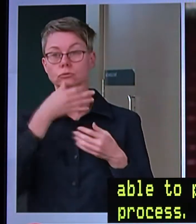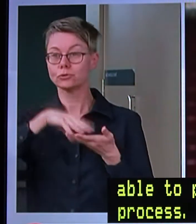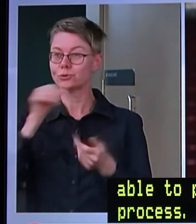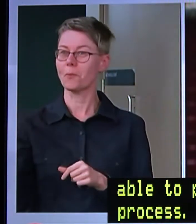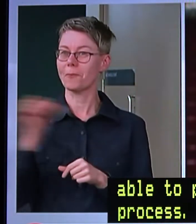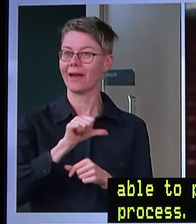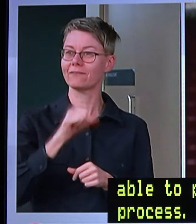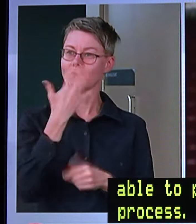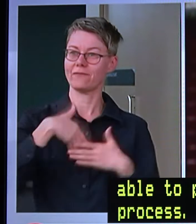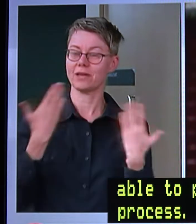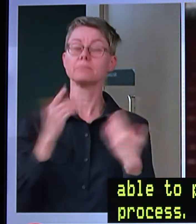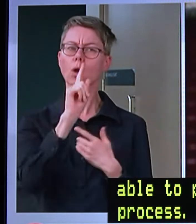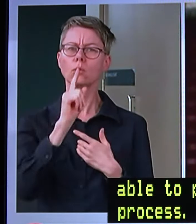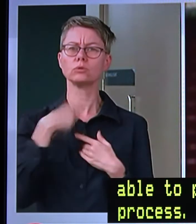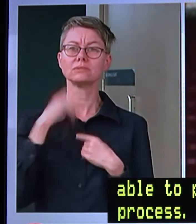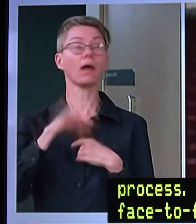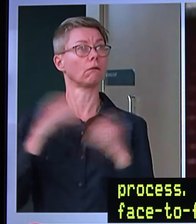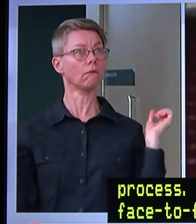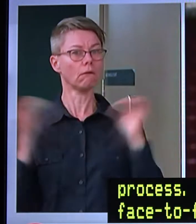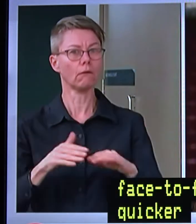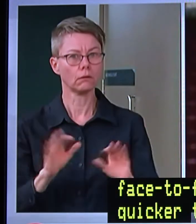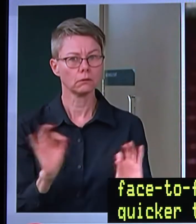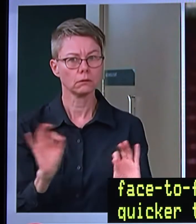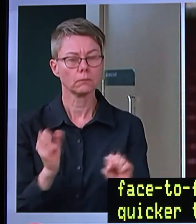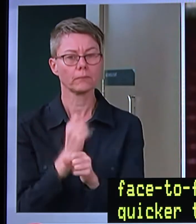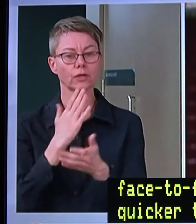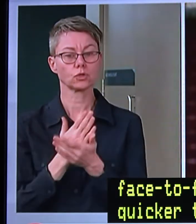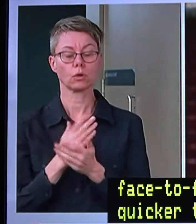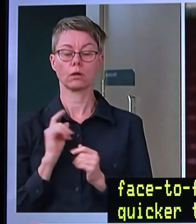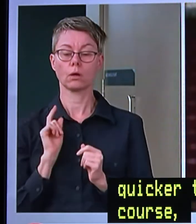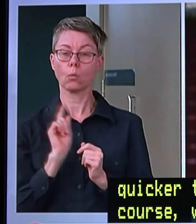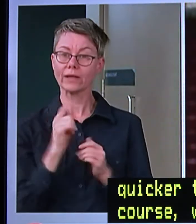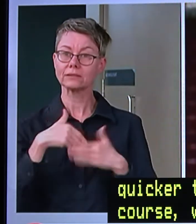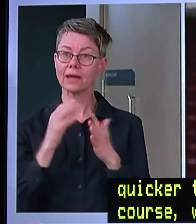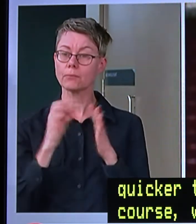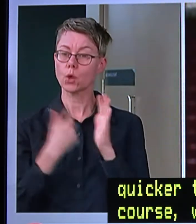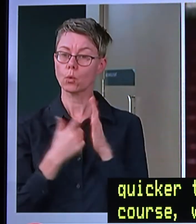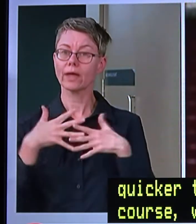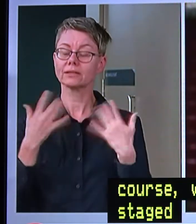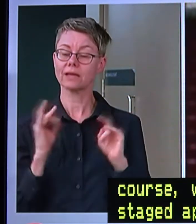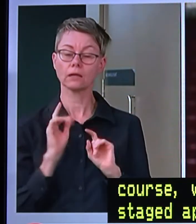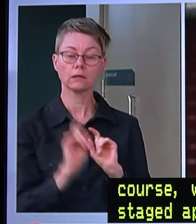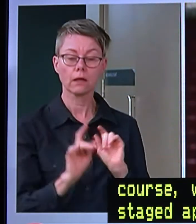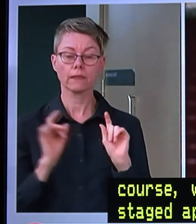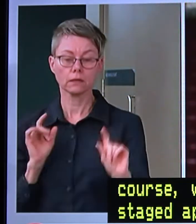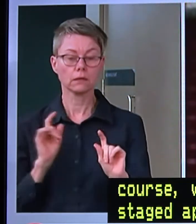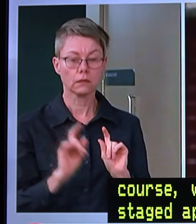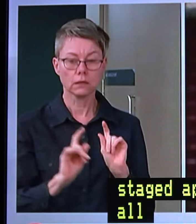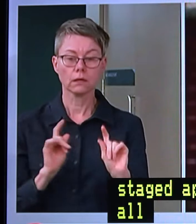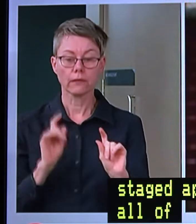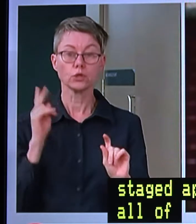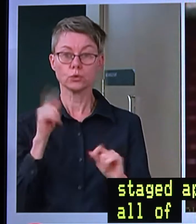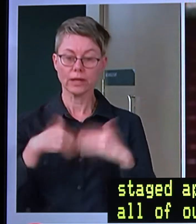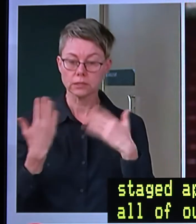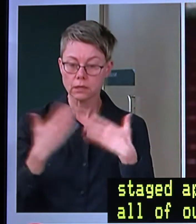of course, we wanted to introduce the staged approach to make sure all of our schools are ready for any unforeseen issues that might